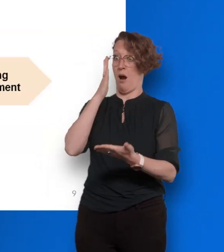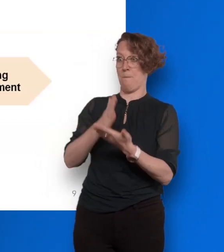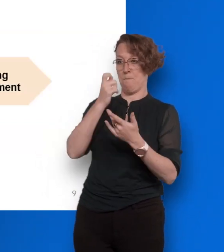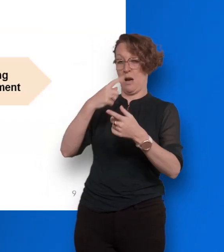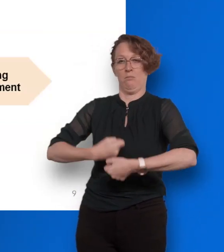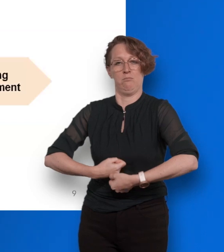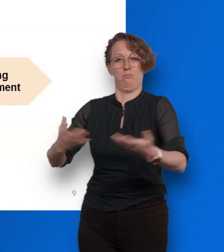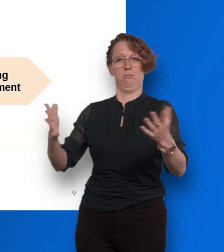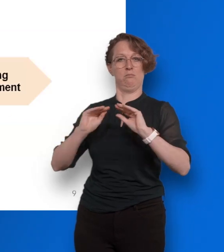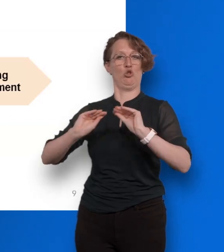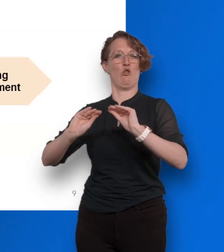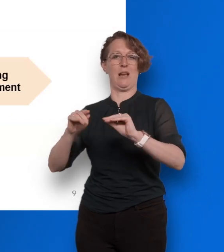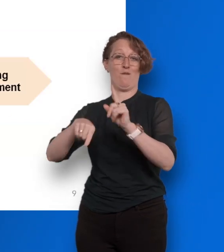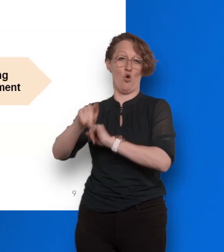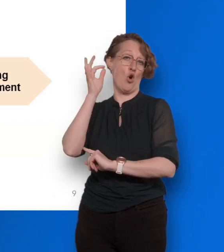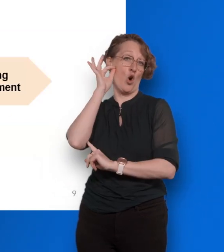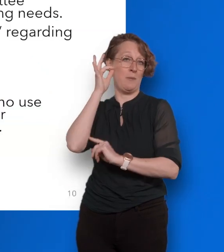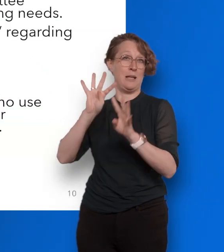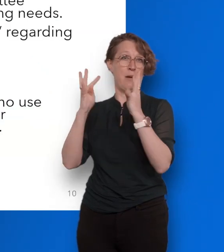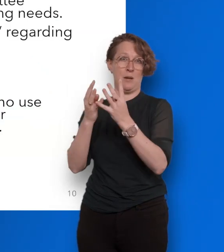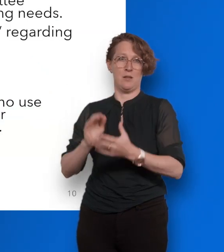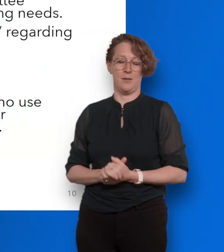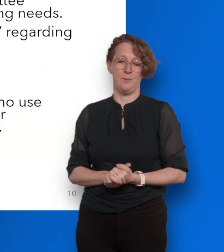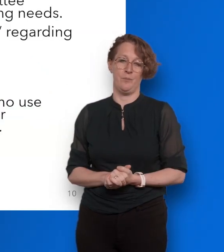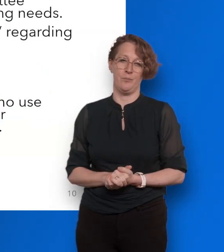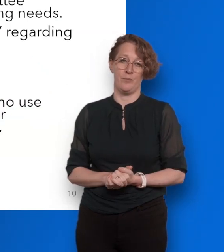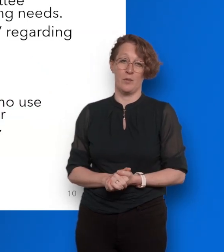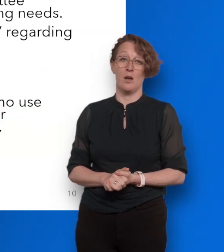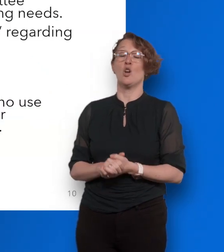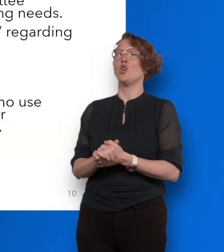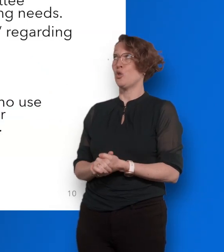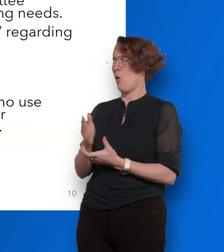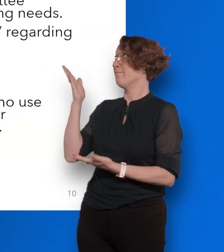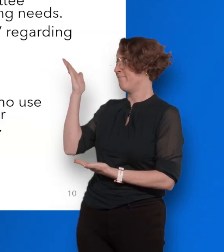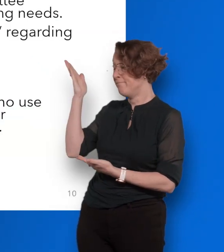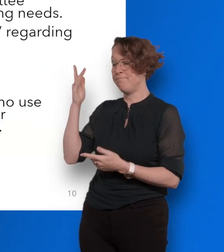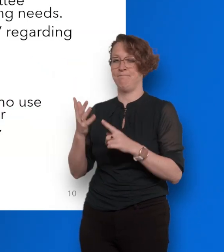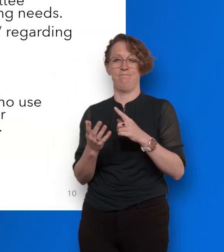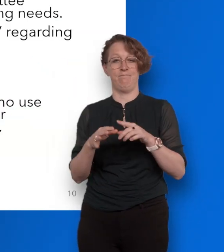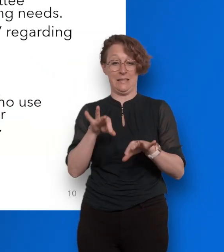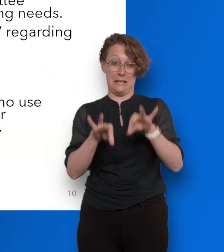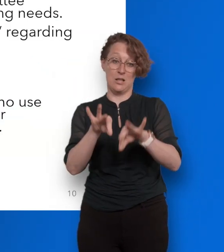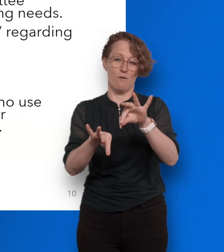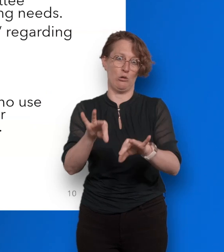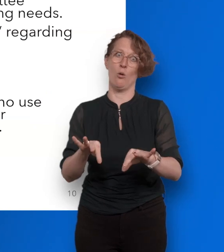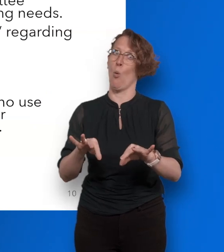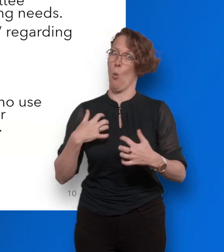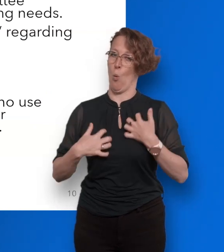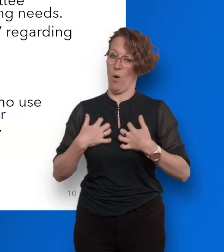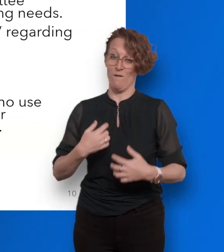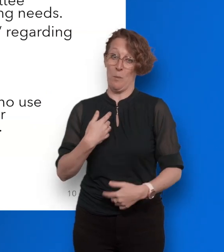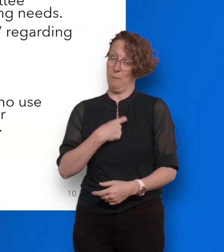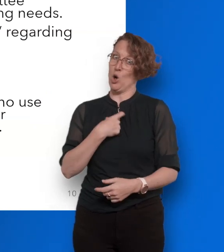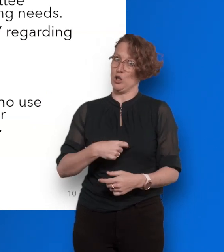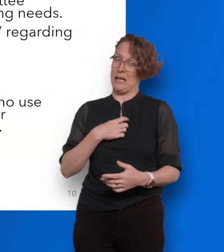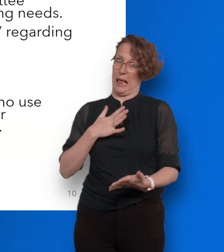with some training content for committee members. Next slide, please. So yeah, the discovery phase was very interesting